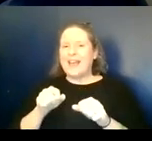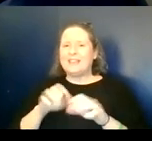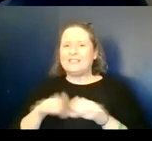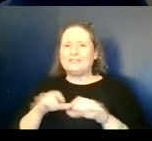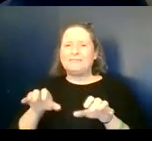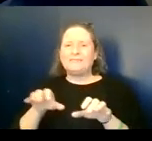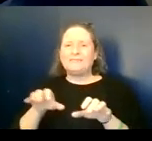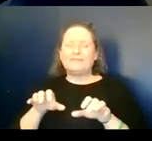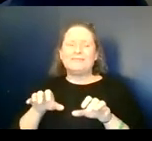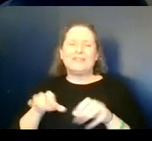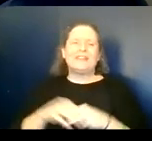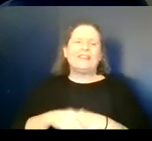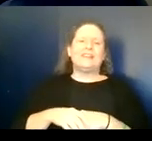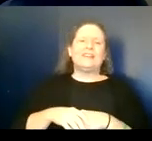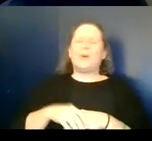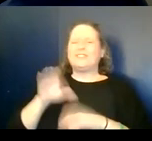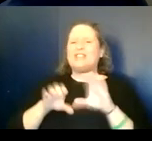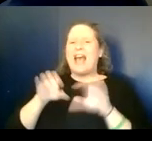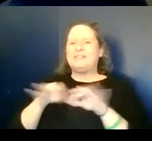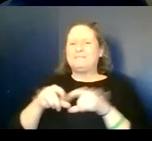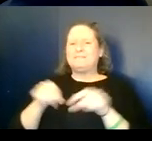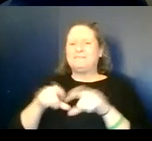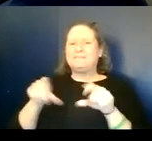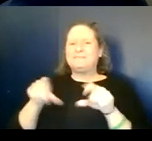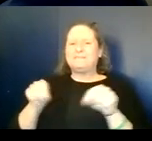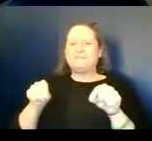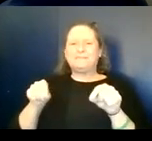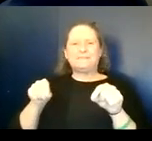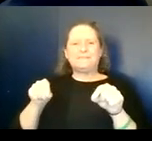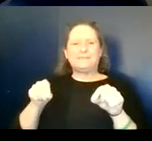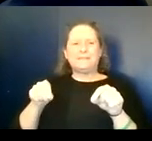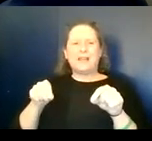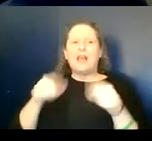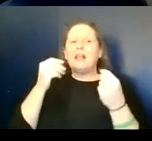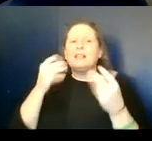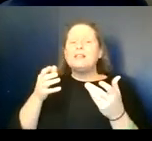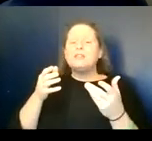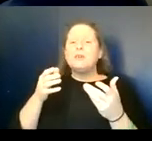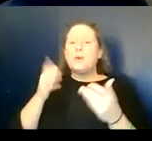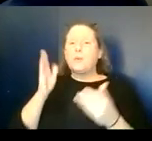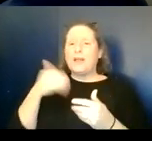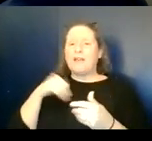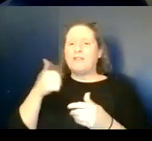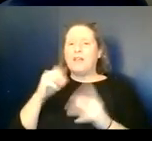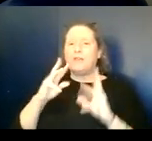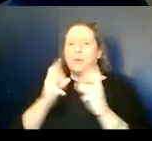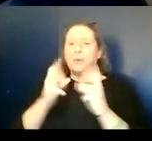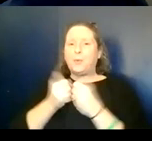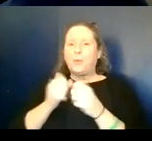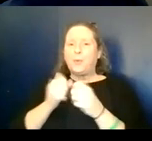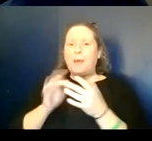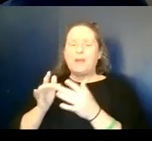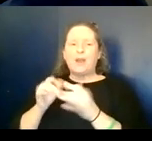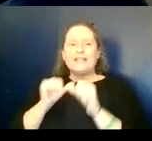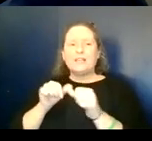And while those questions are coming in, wanting to share about our upcoming webinar. So continuing the journey of mobilizing support